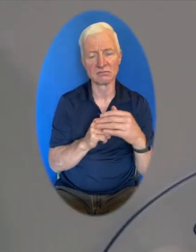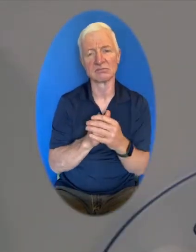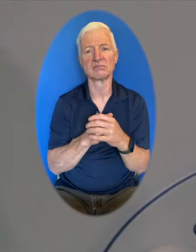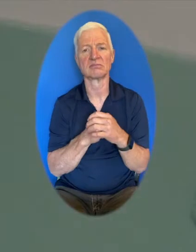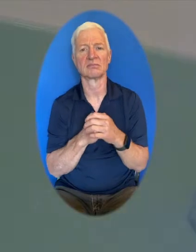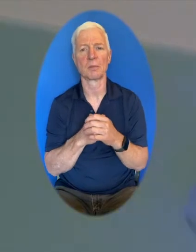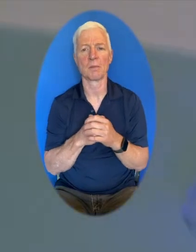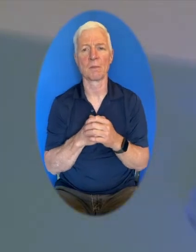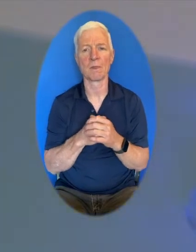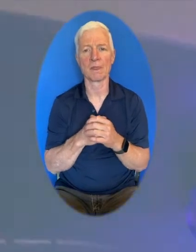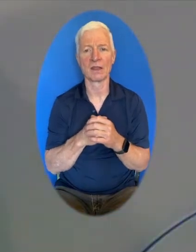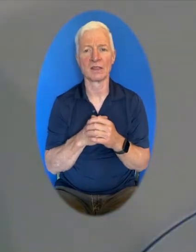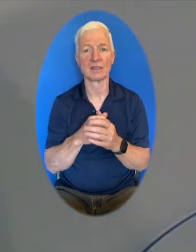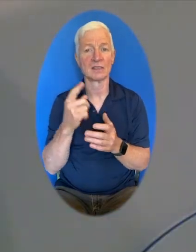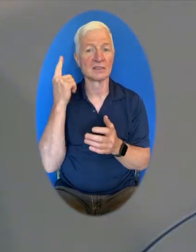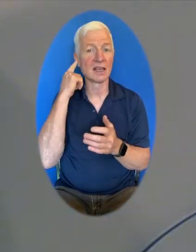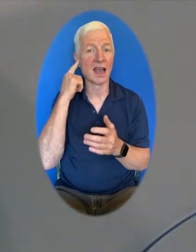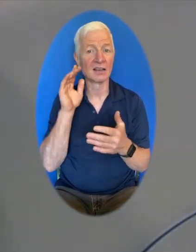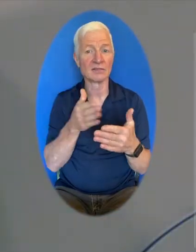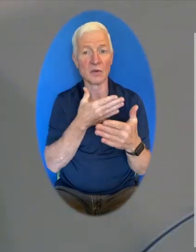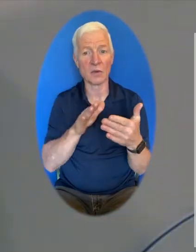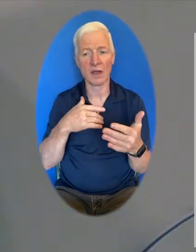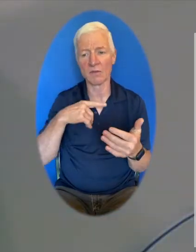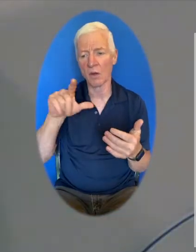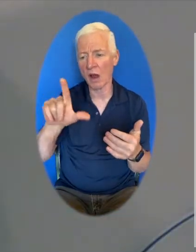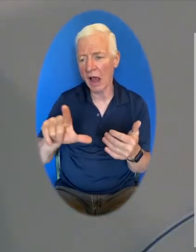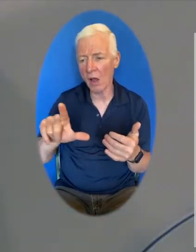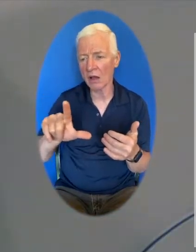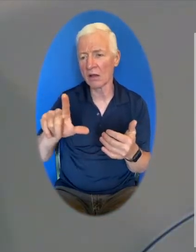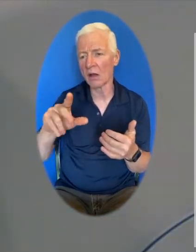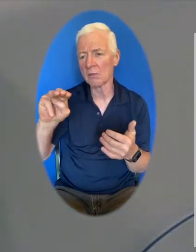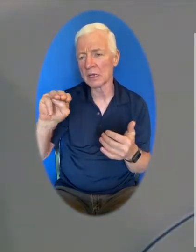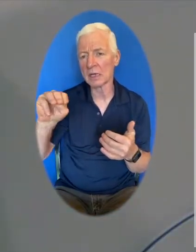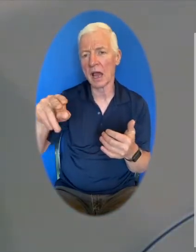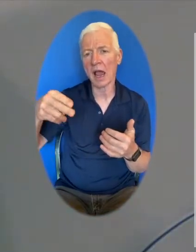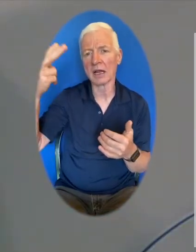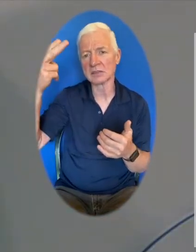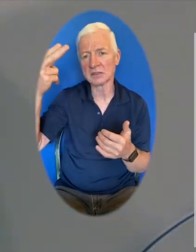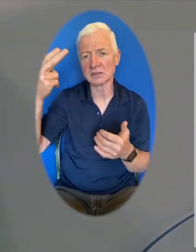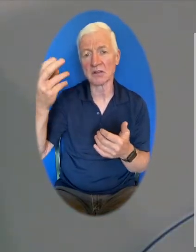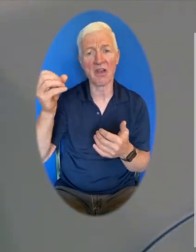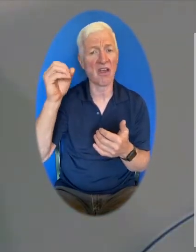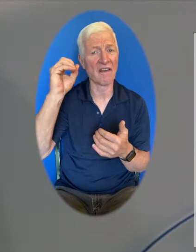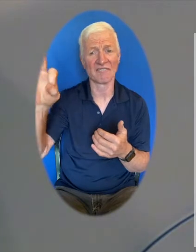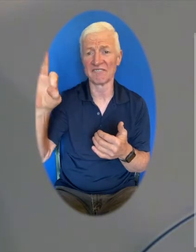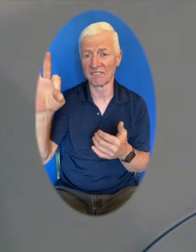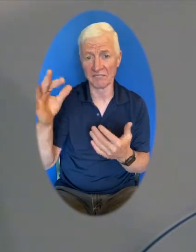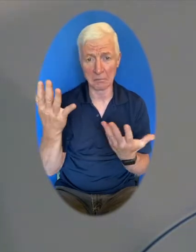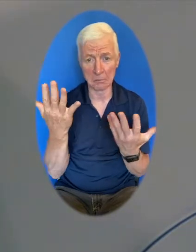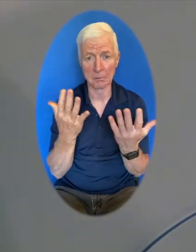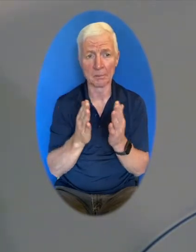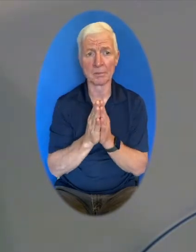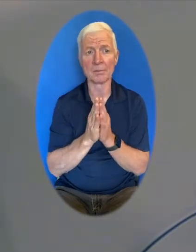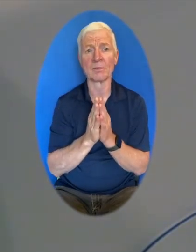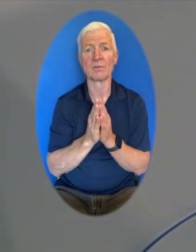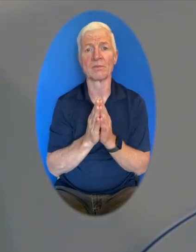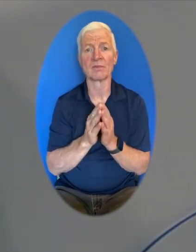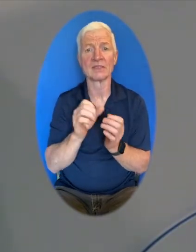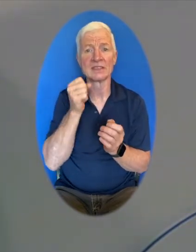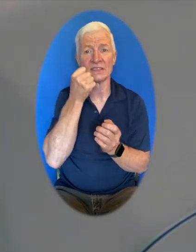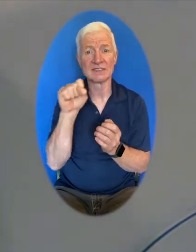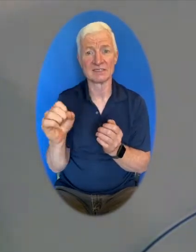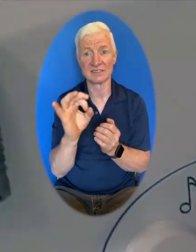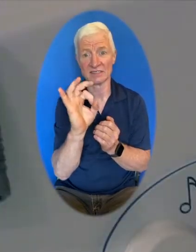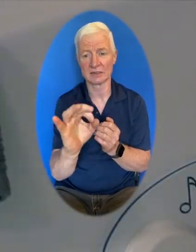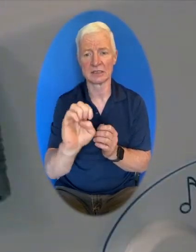back on. Press to adjust the volume from low, medium, high, or off. Press once to be connected to the